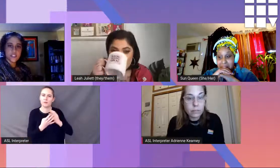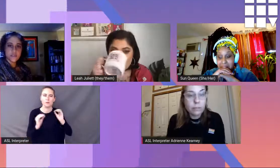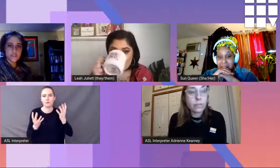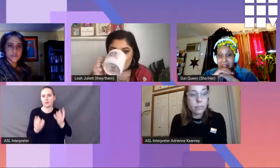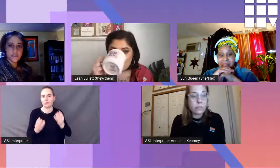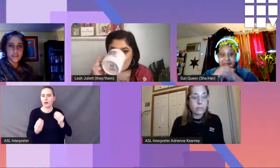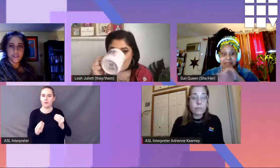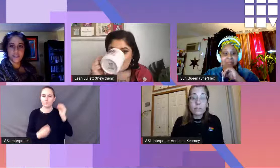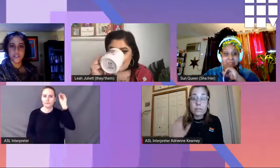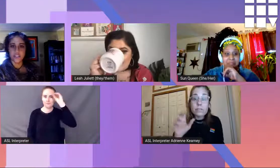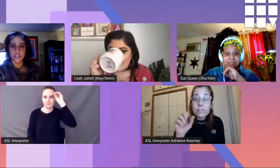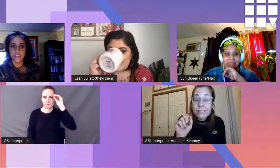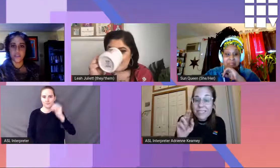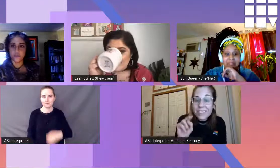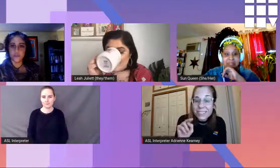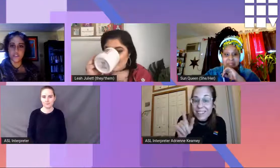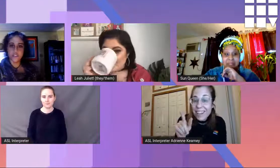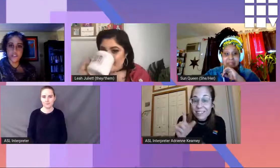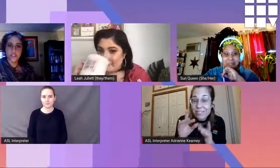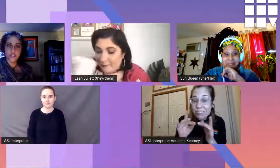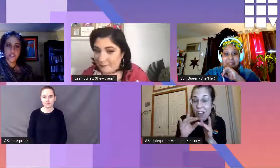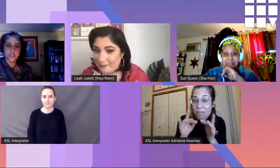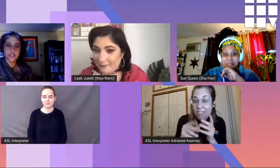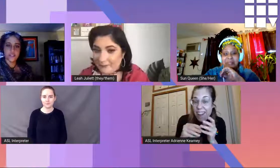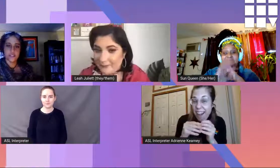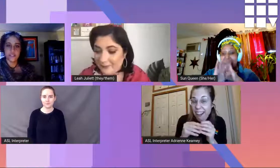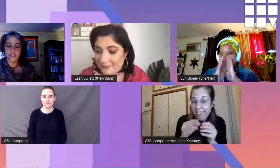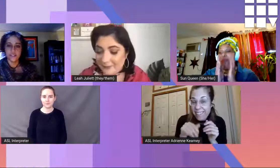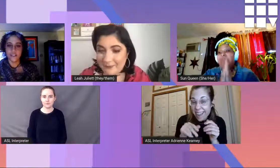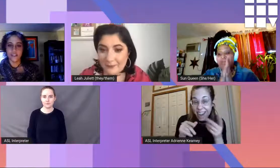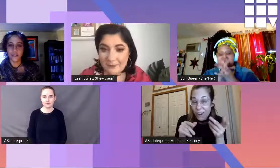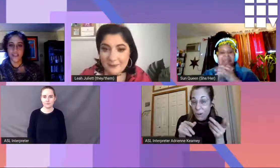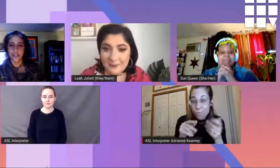Son, you got something to add to that or build on?